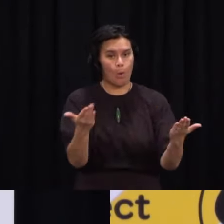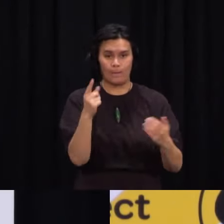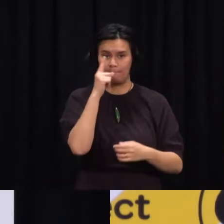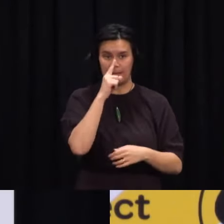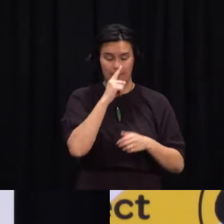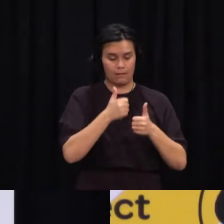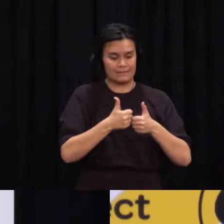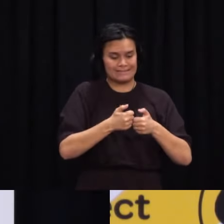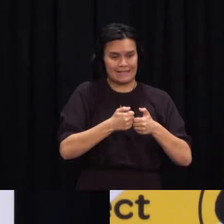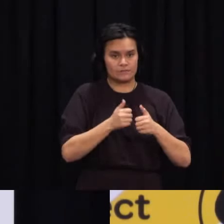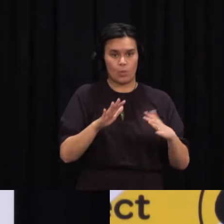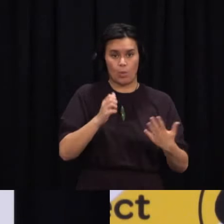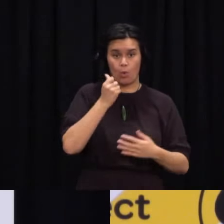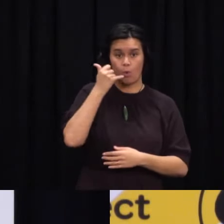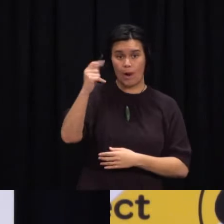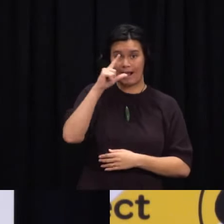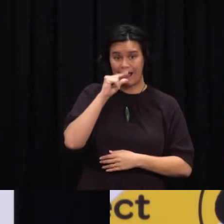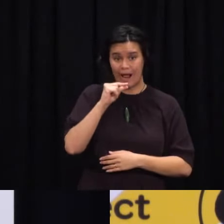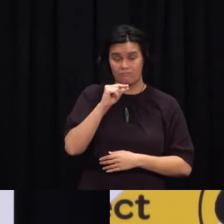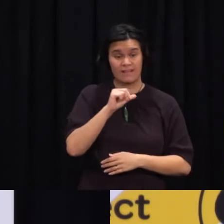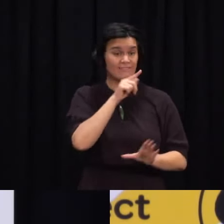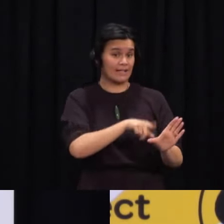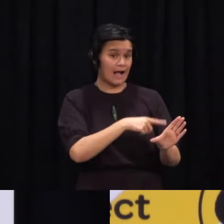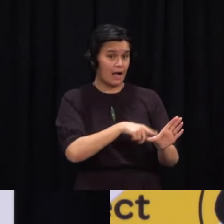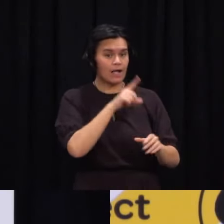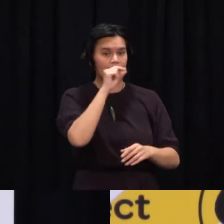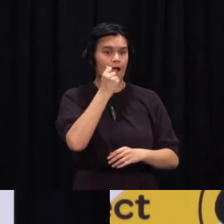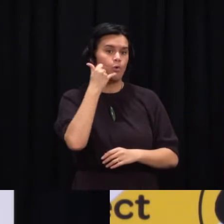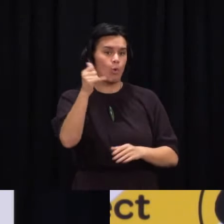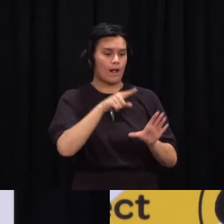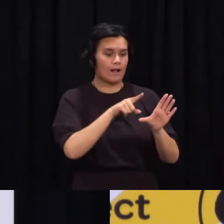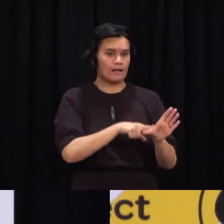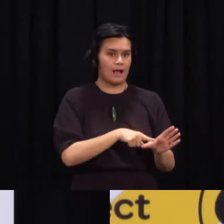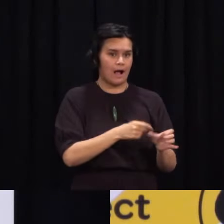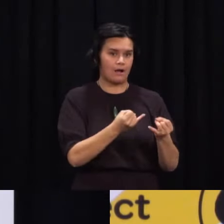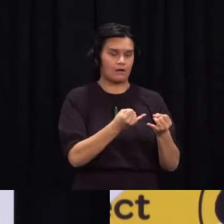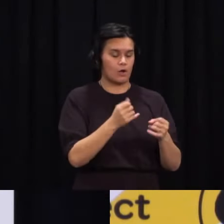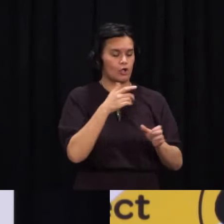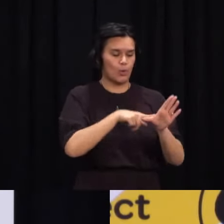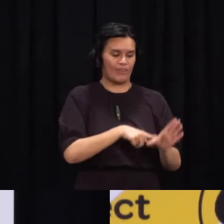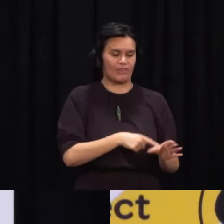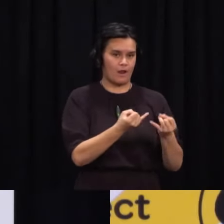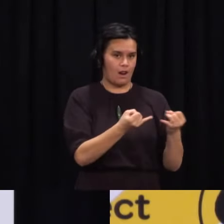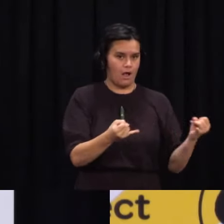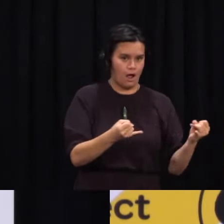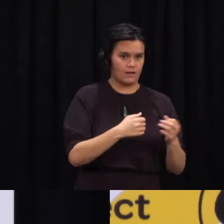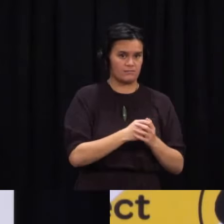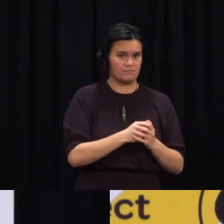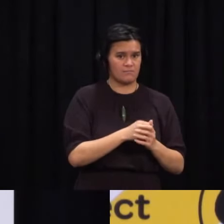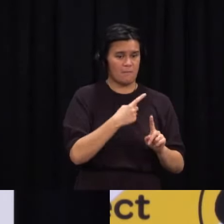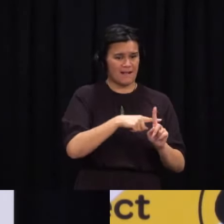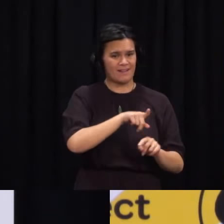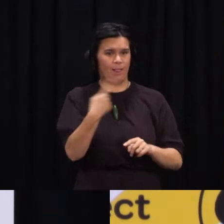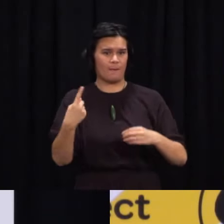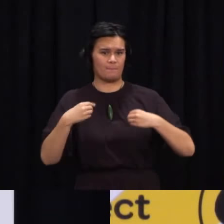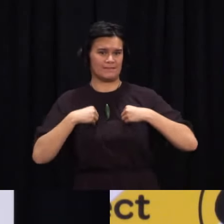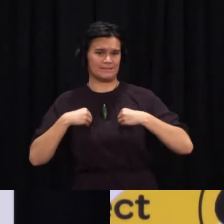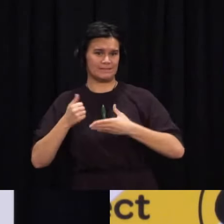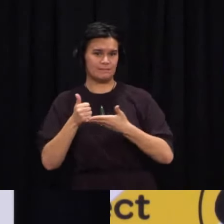support offered to our businesses and small businesses through Business Connect, and often through our chambers as well. So please, anyone needing